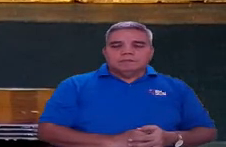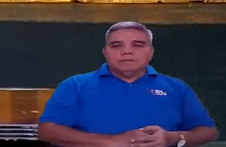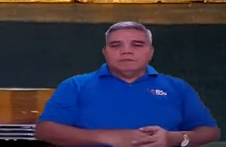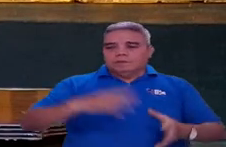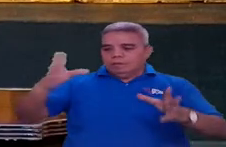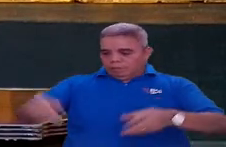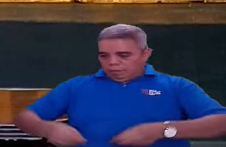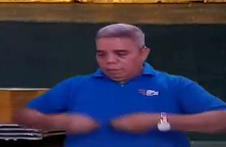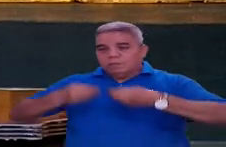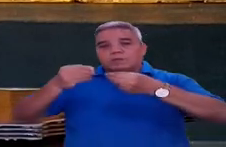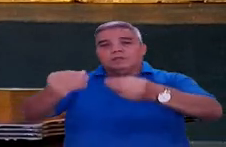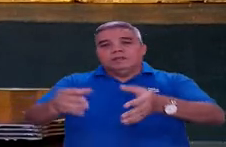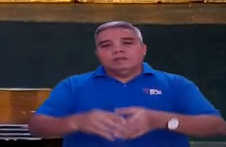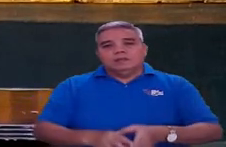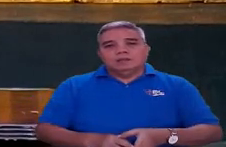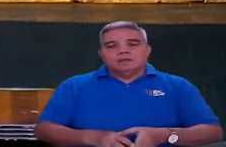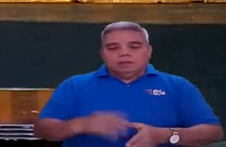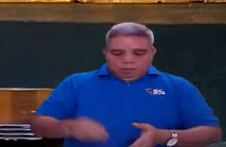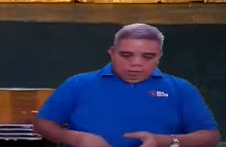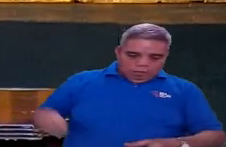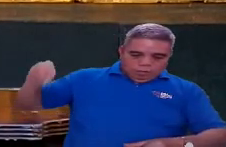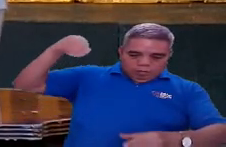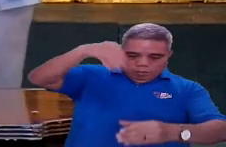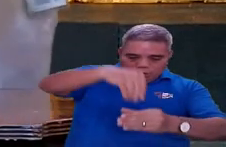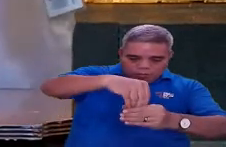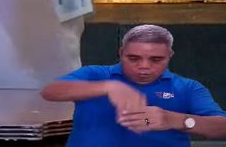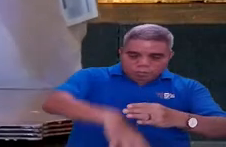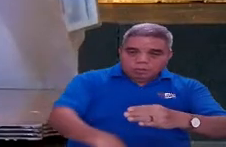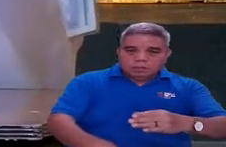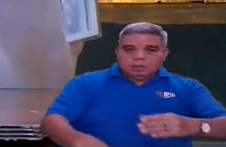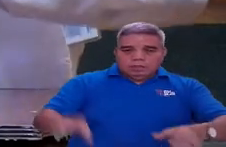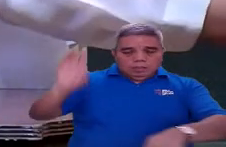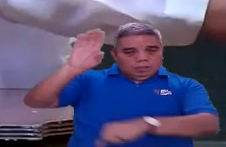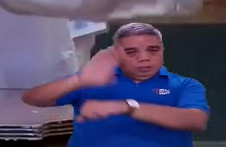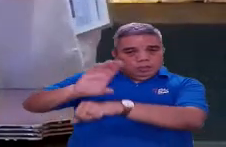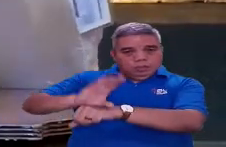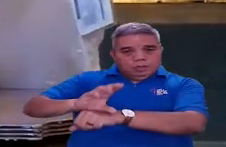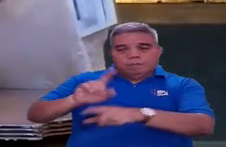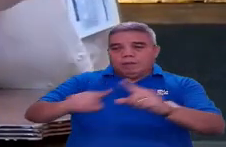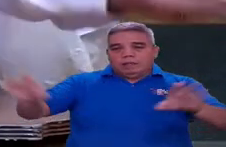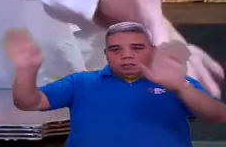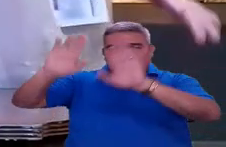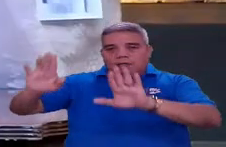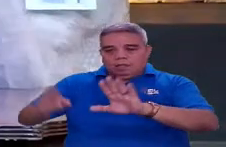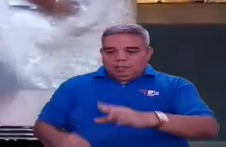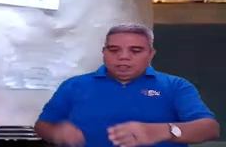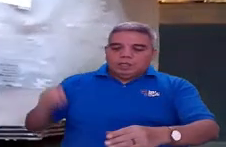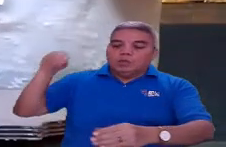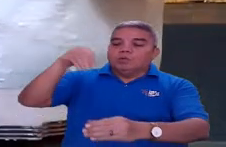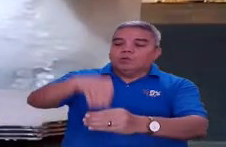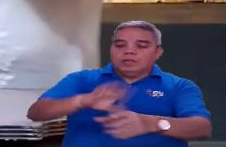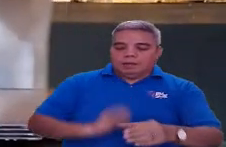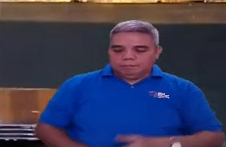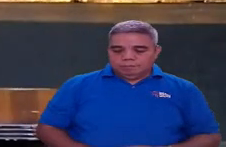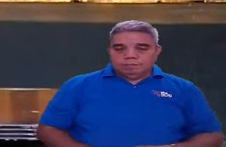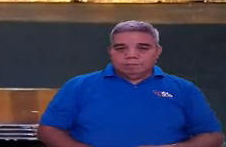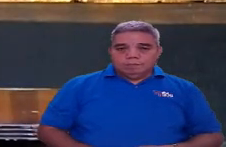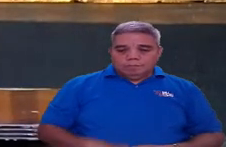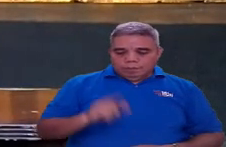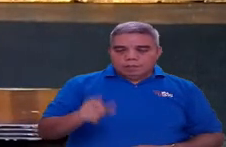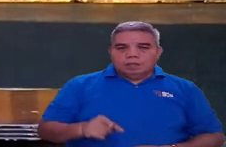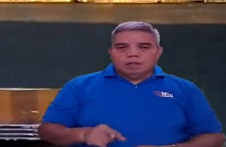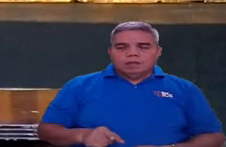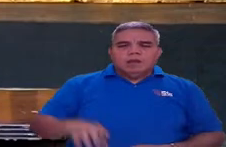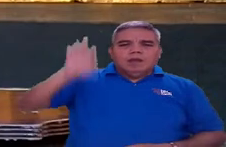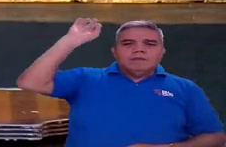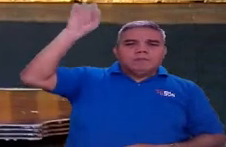Binigay na ako sa ng sobre, ilalagay ko na sa sobre sa simbahan, pagka-Sunday, ihulo ko na yan.